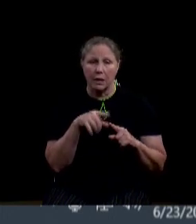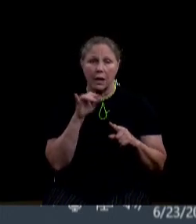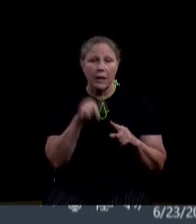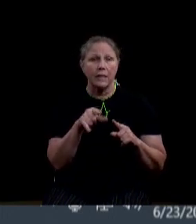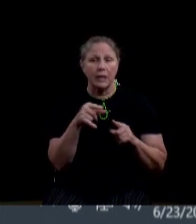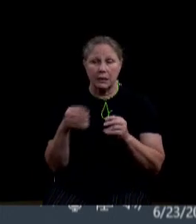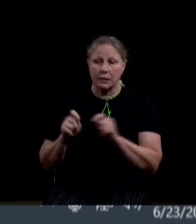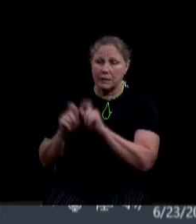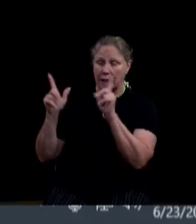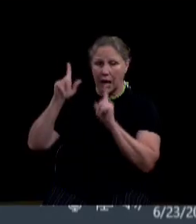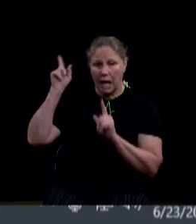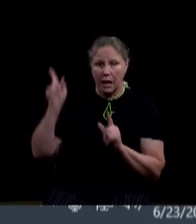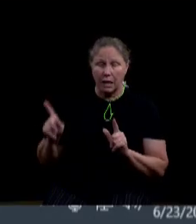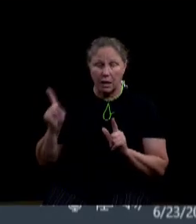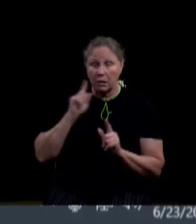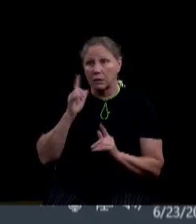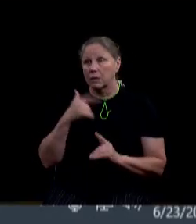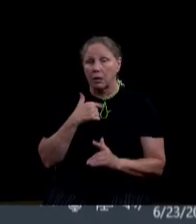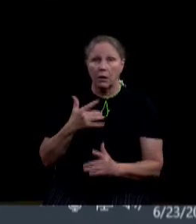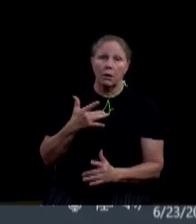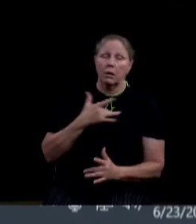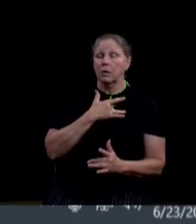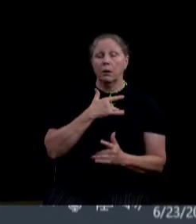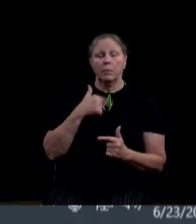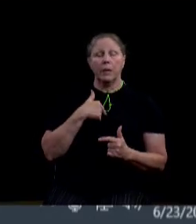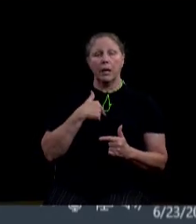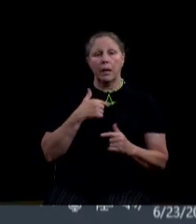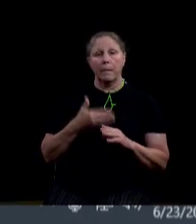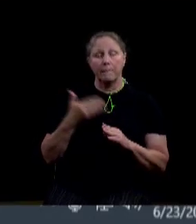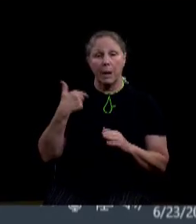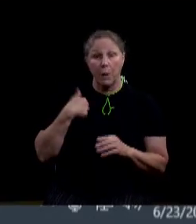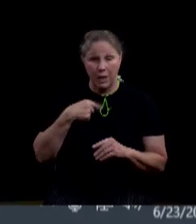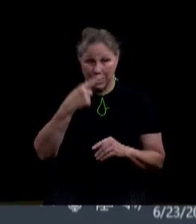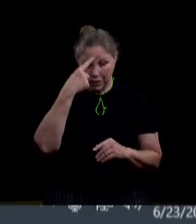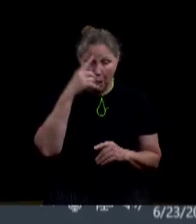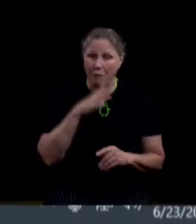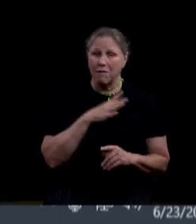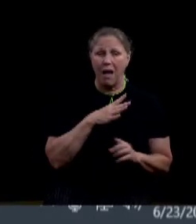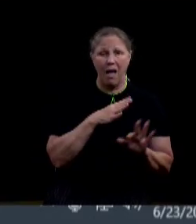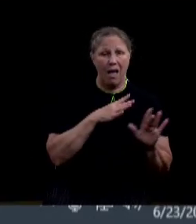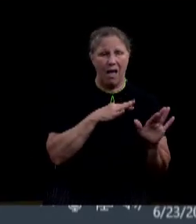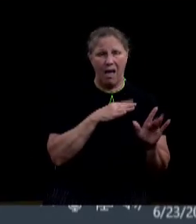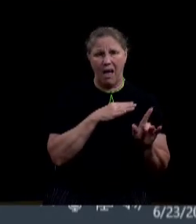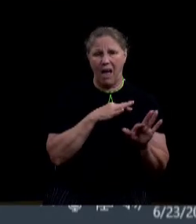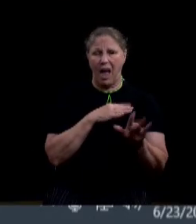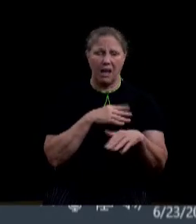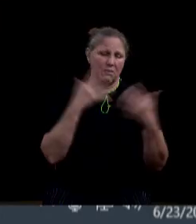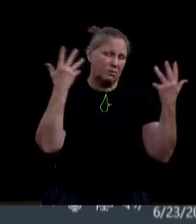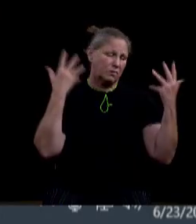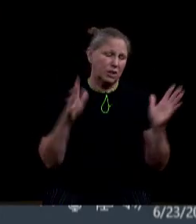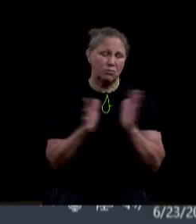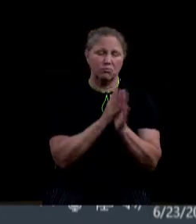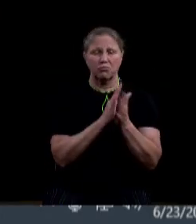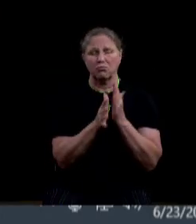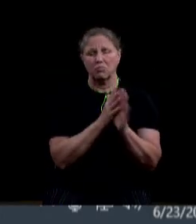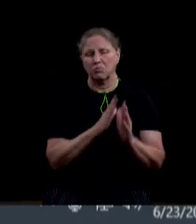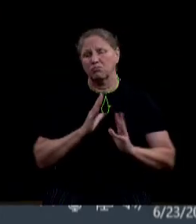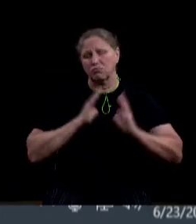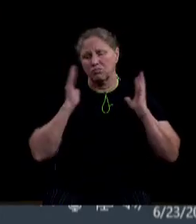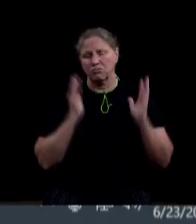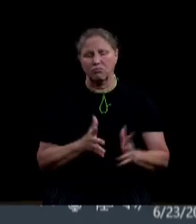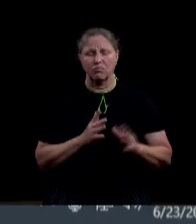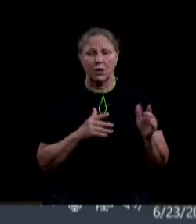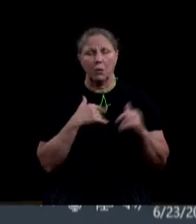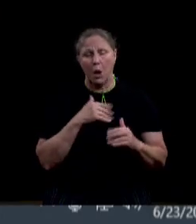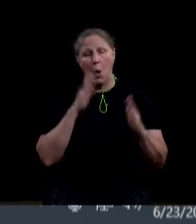this area here where we thought we'd hit the curve and we were done, or we were being very optimistic, to where this thing is spiked